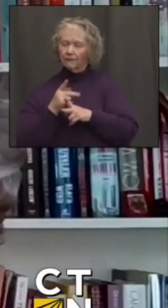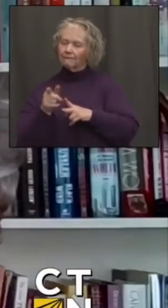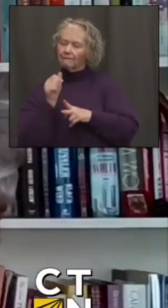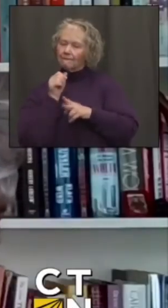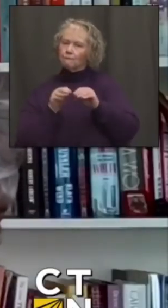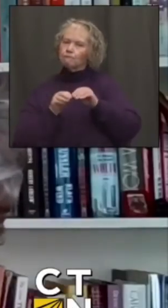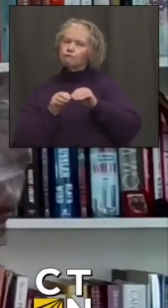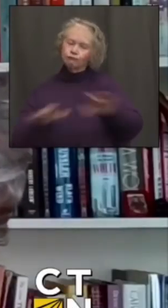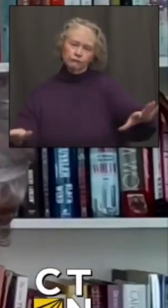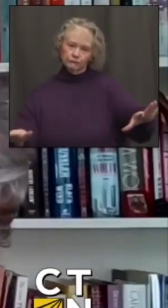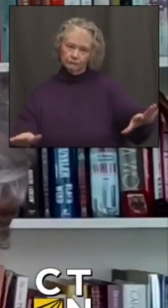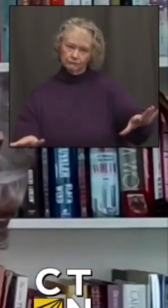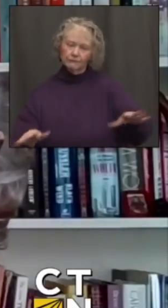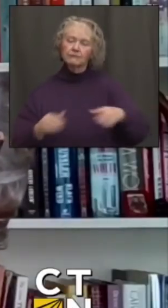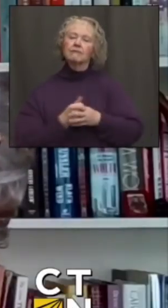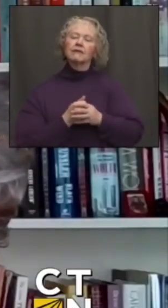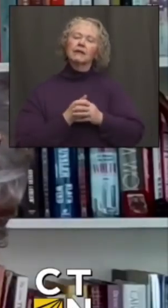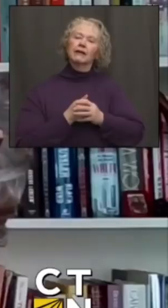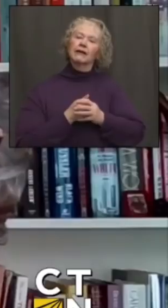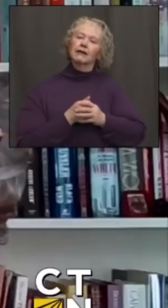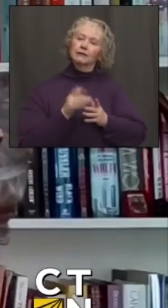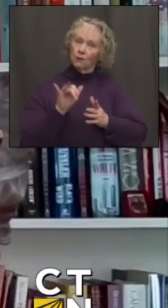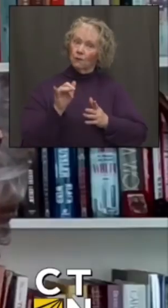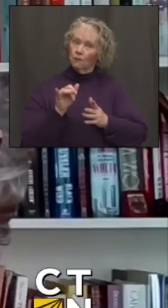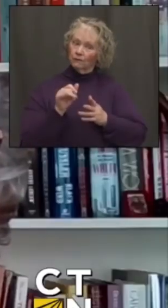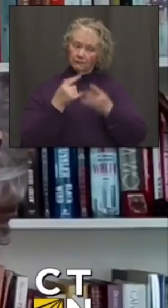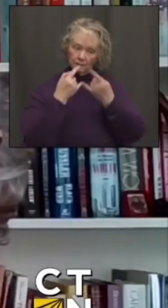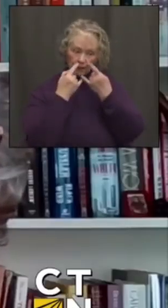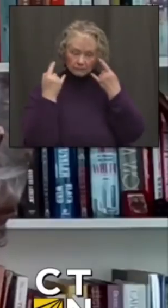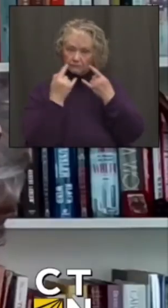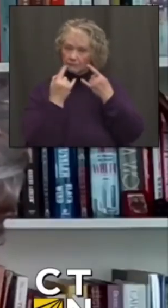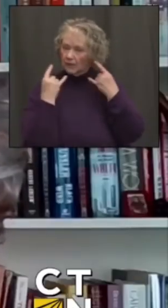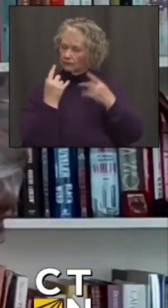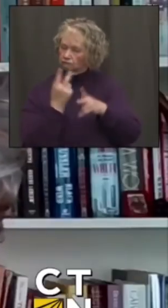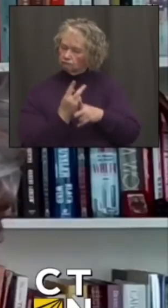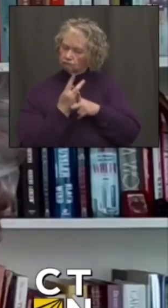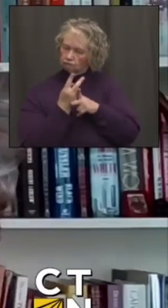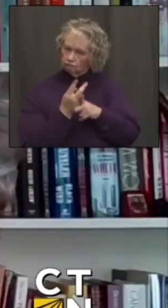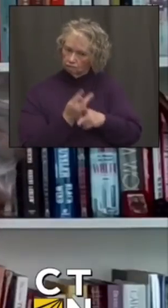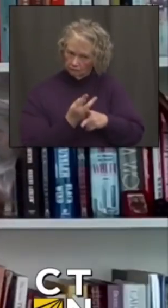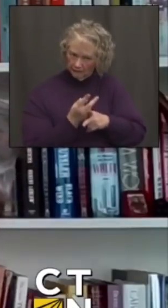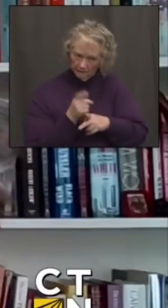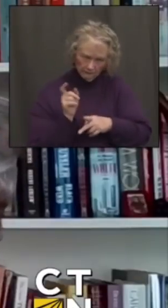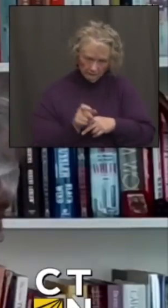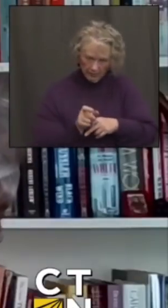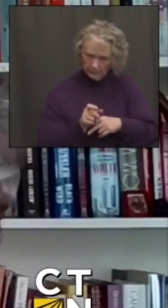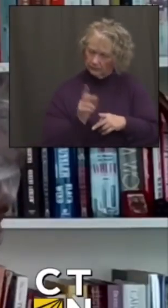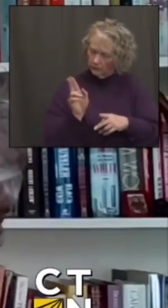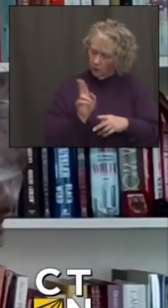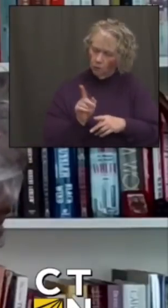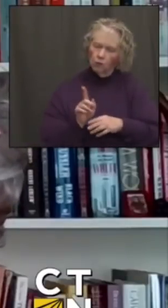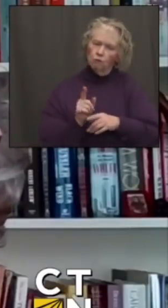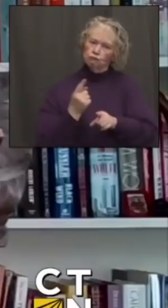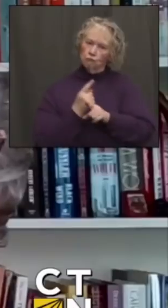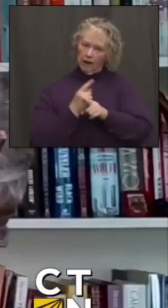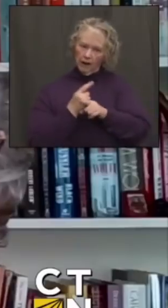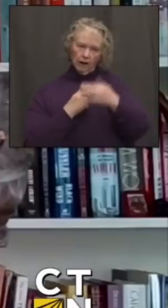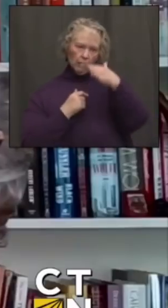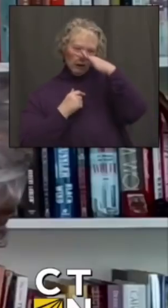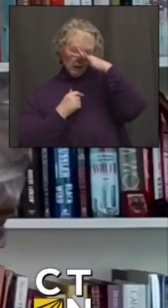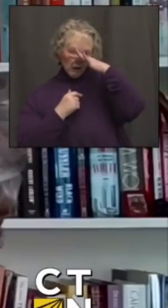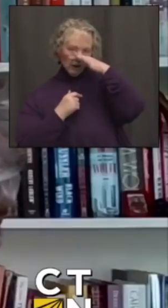able to adapt. But right now, the important thing about this variant is that we need to just